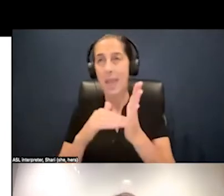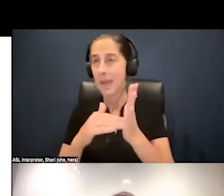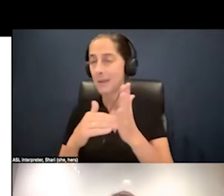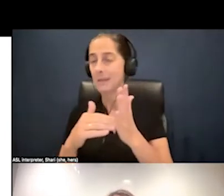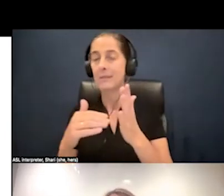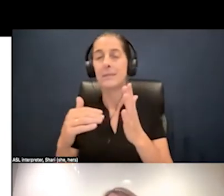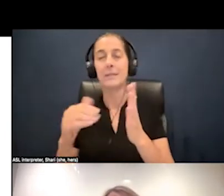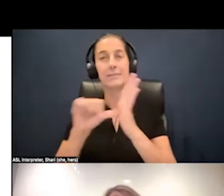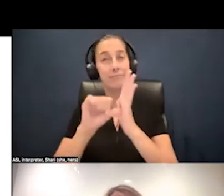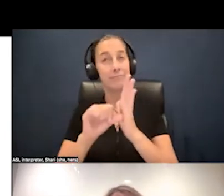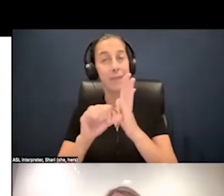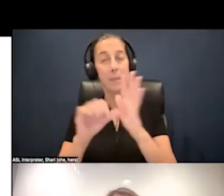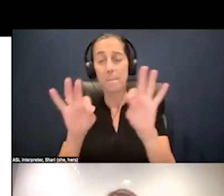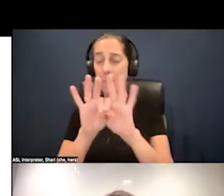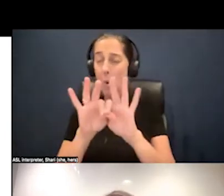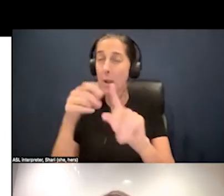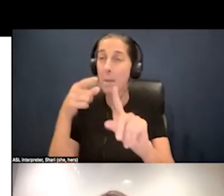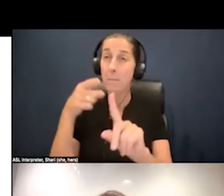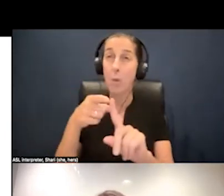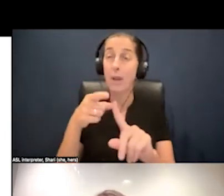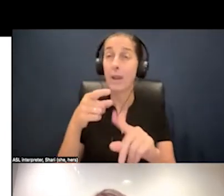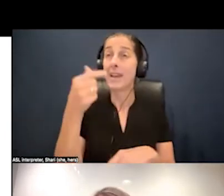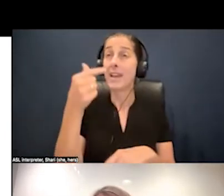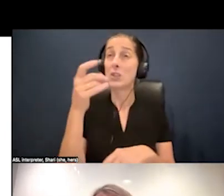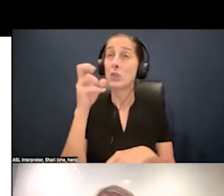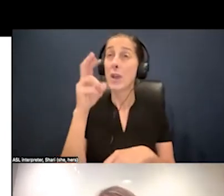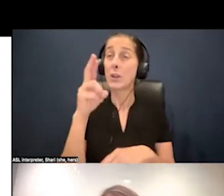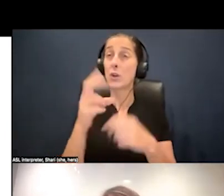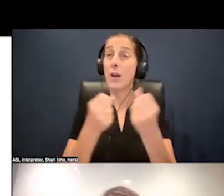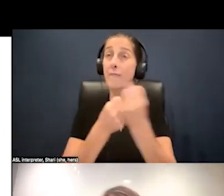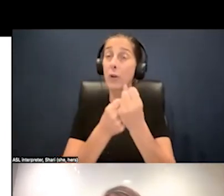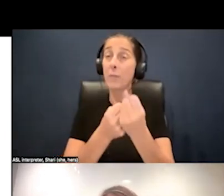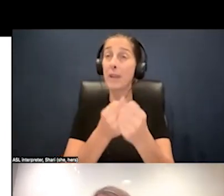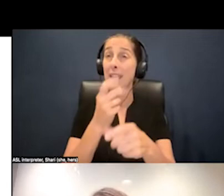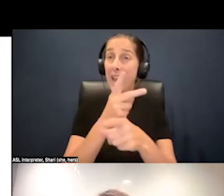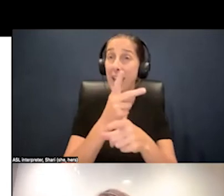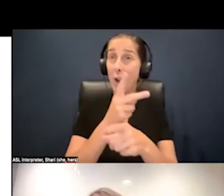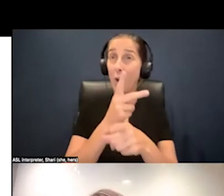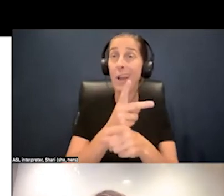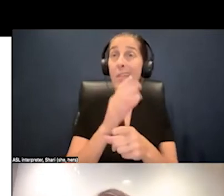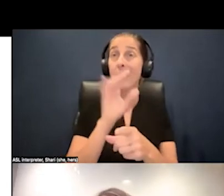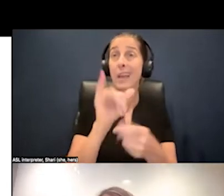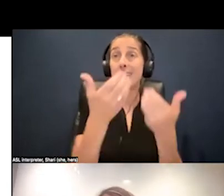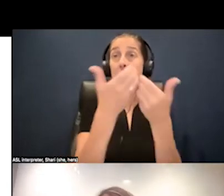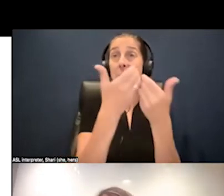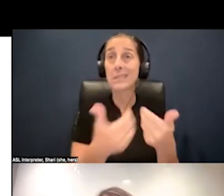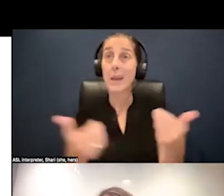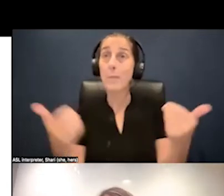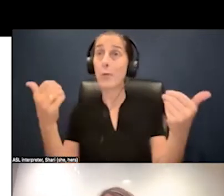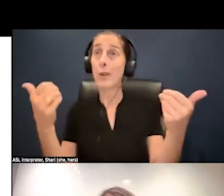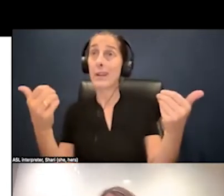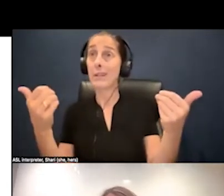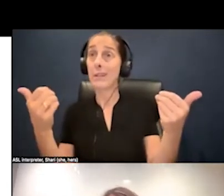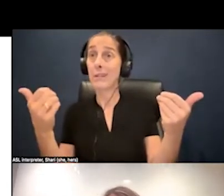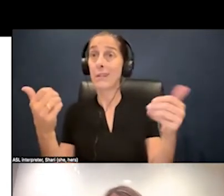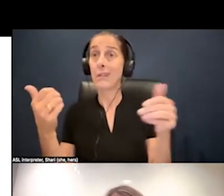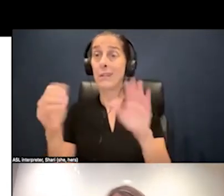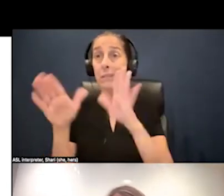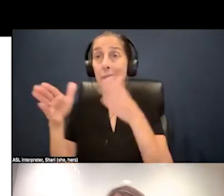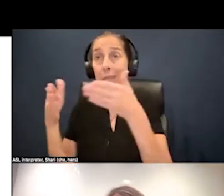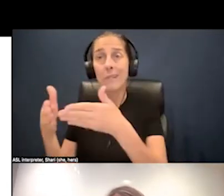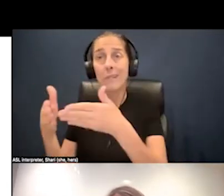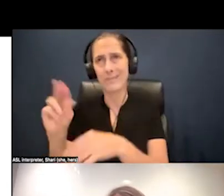that gender affirming care is not something that needs to be segmented out from everything else, right? That is a form of